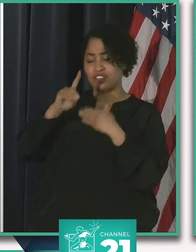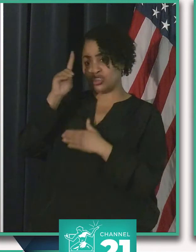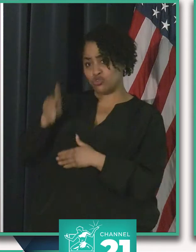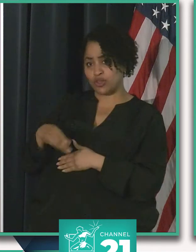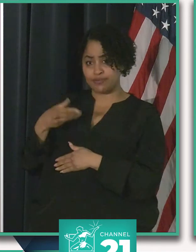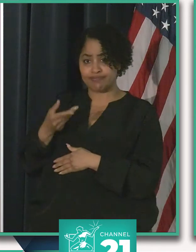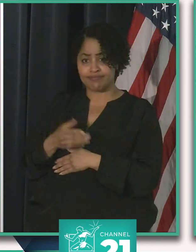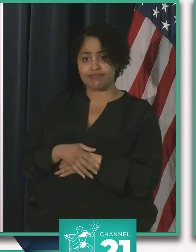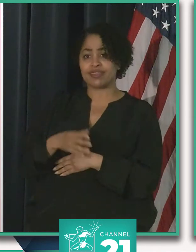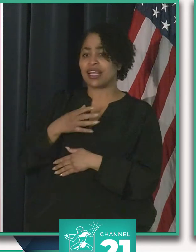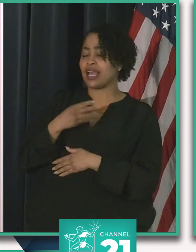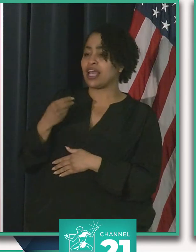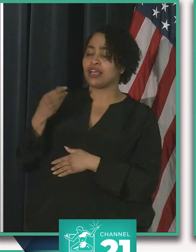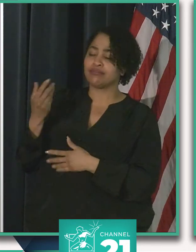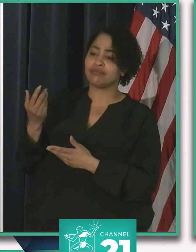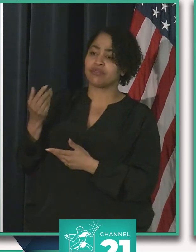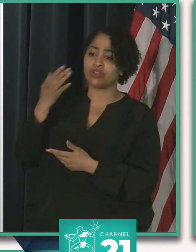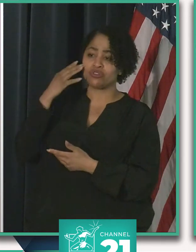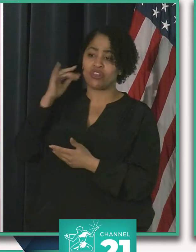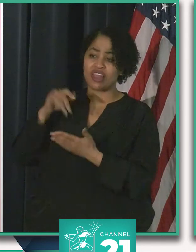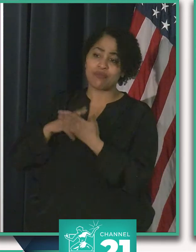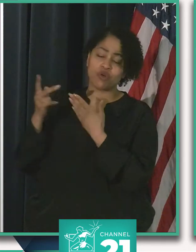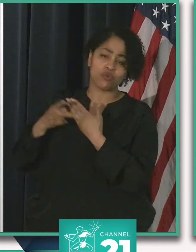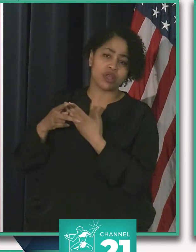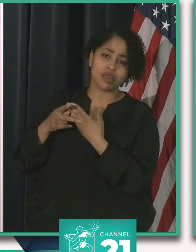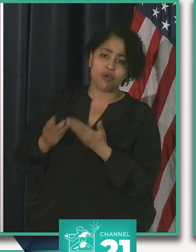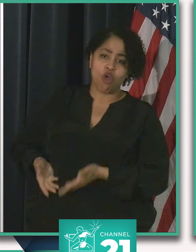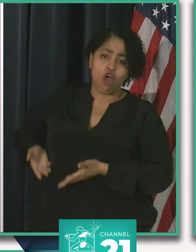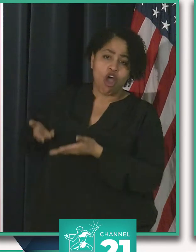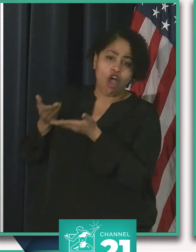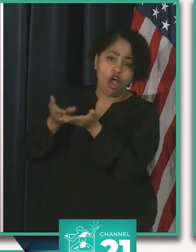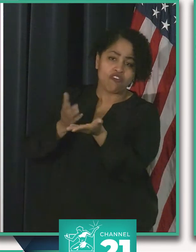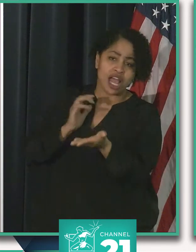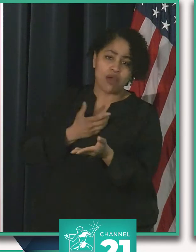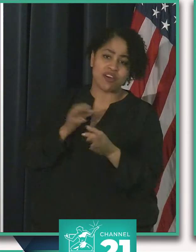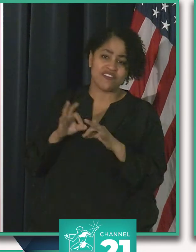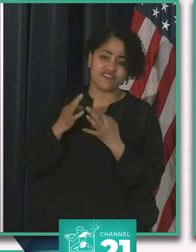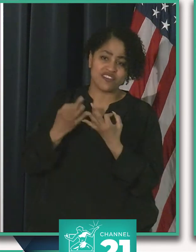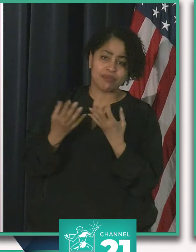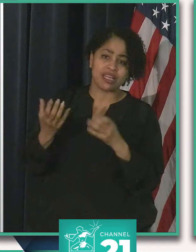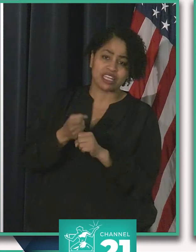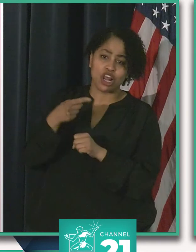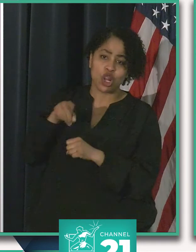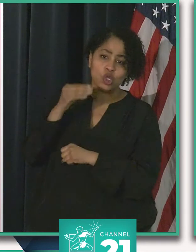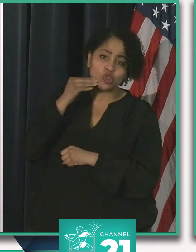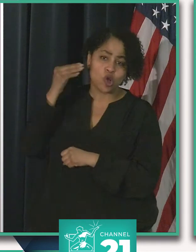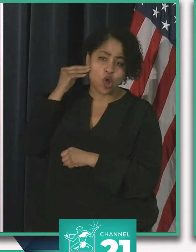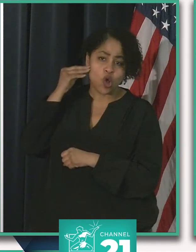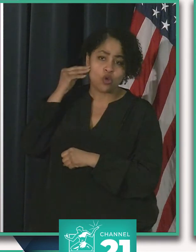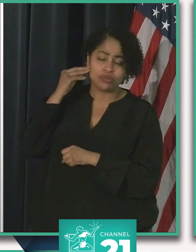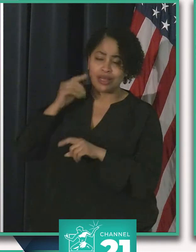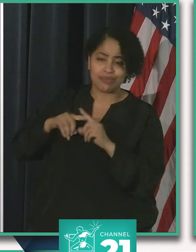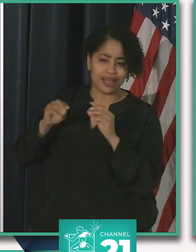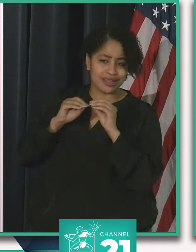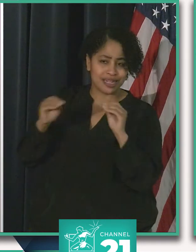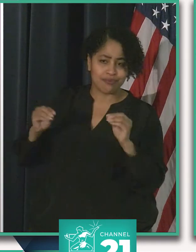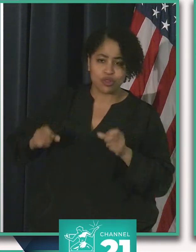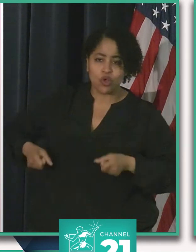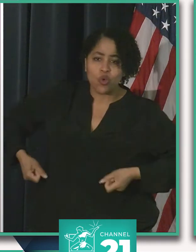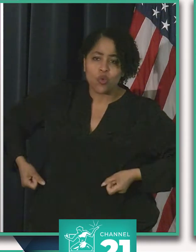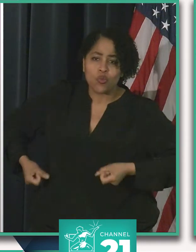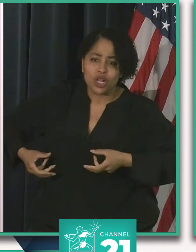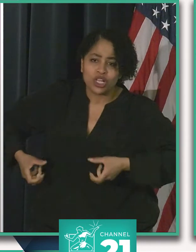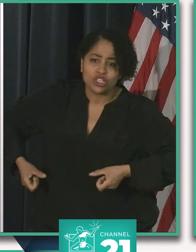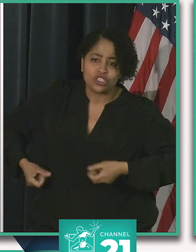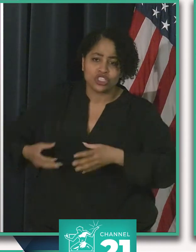Detroit. And you know that program is offered to our family to get those homes at half price, but none of them are wheelchair